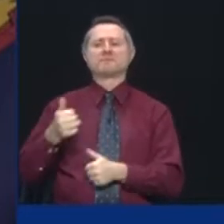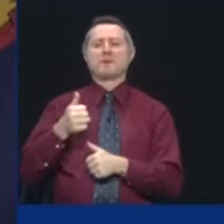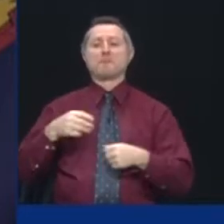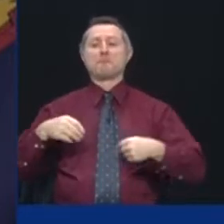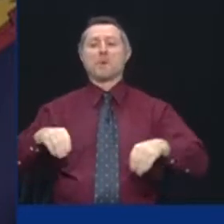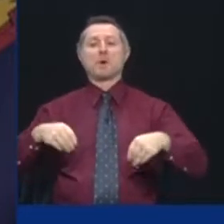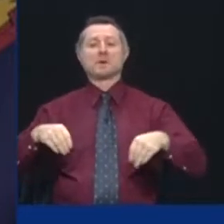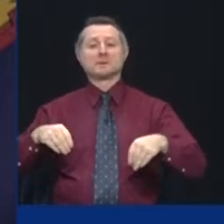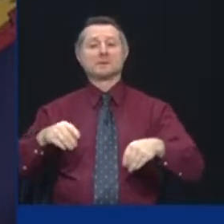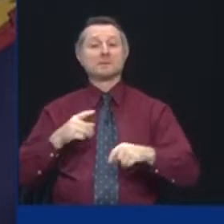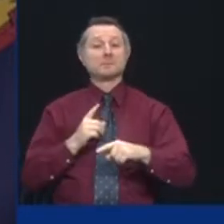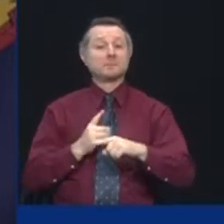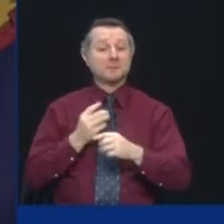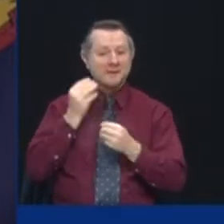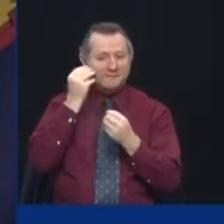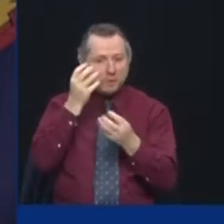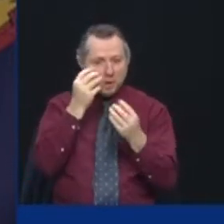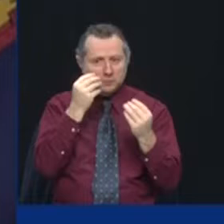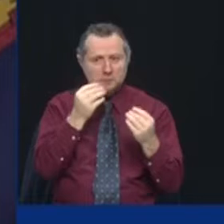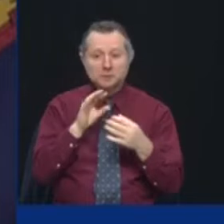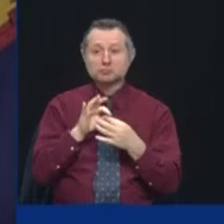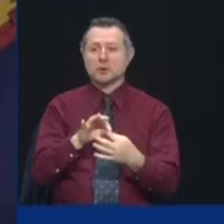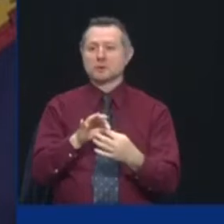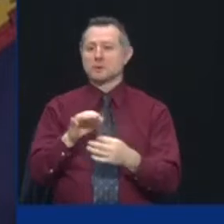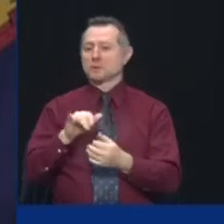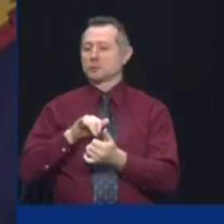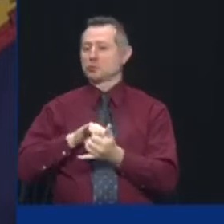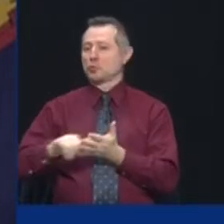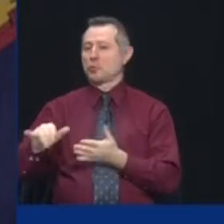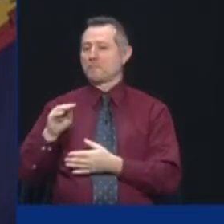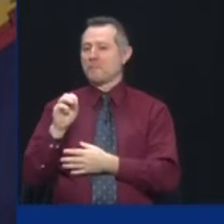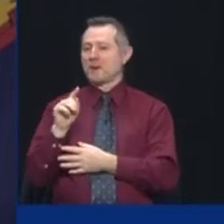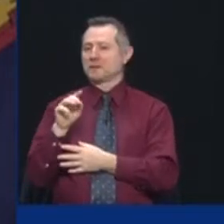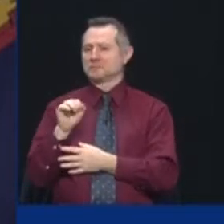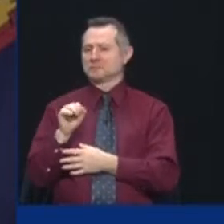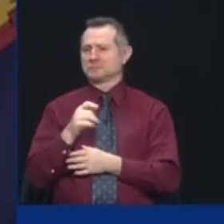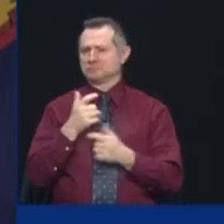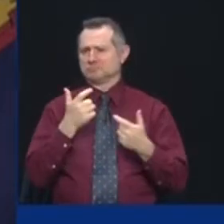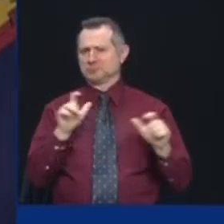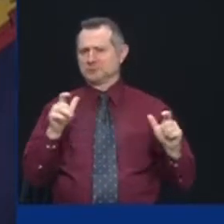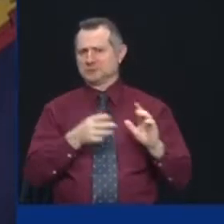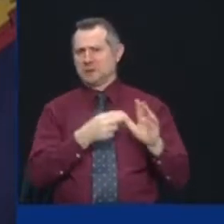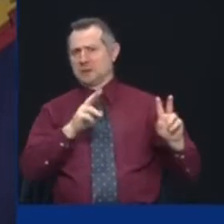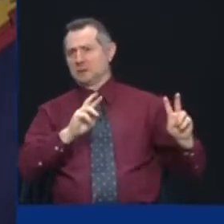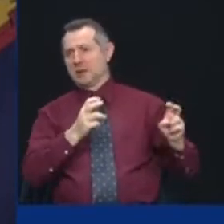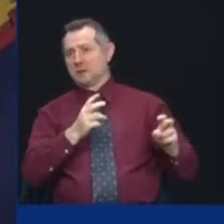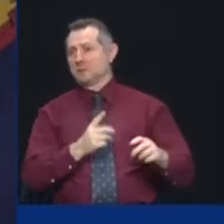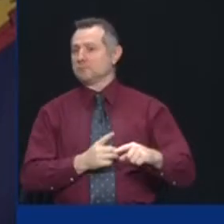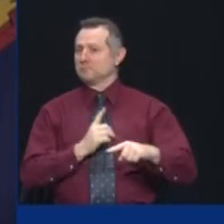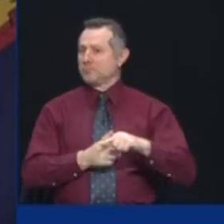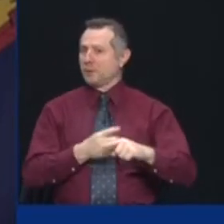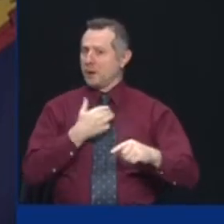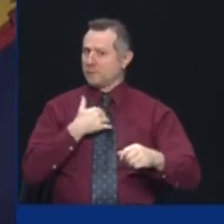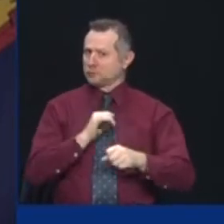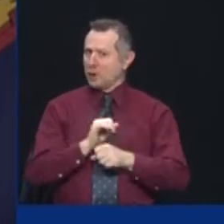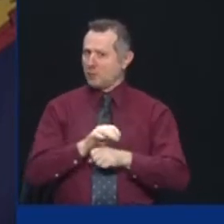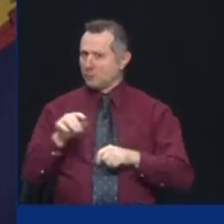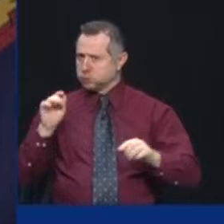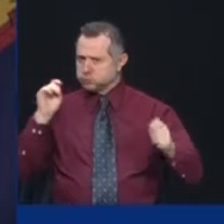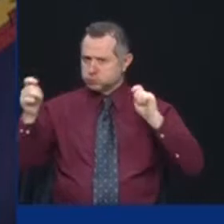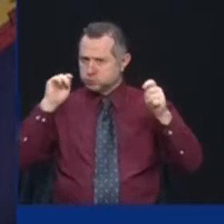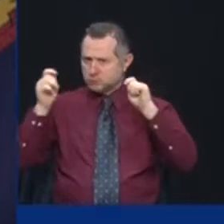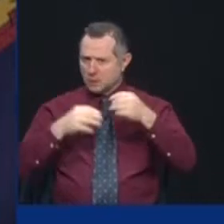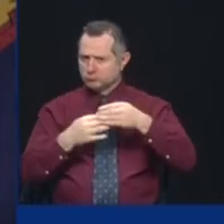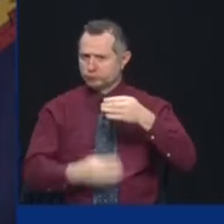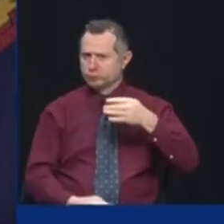York Mets. Big title, big job. Let's make some announcements,